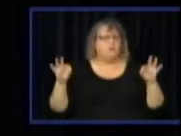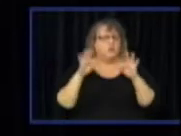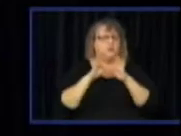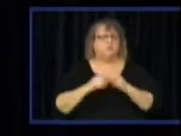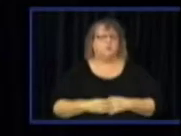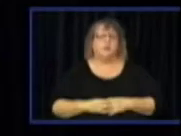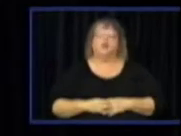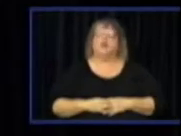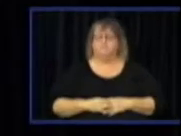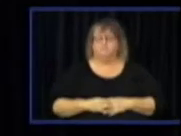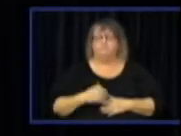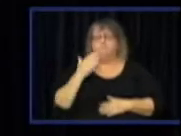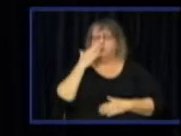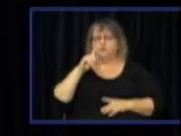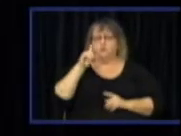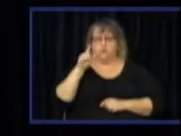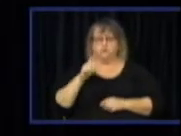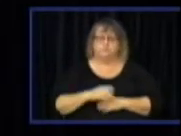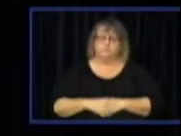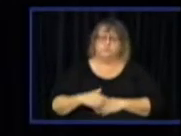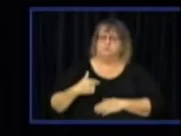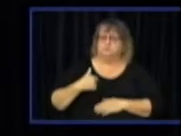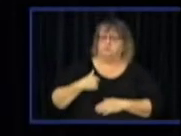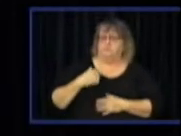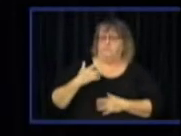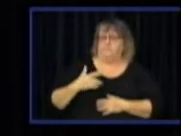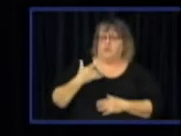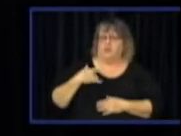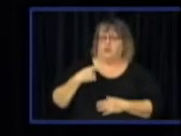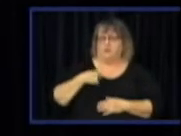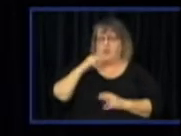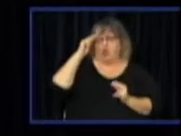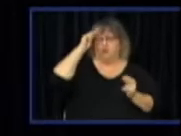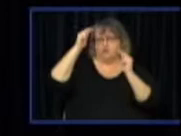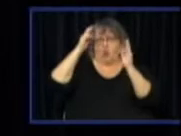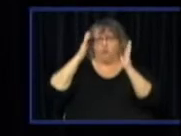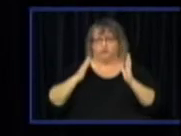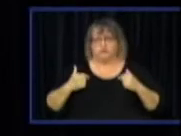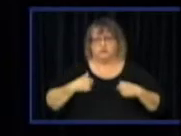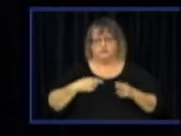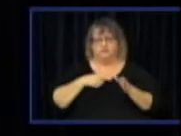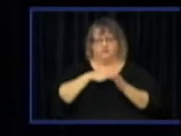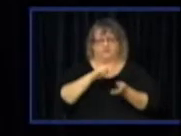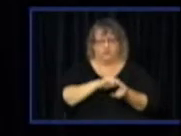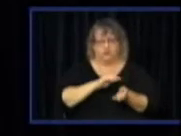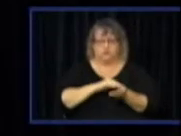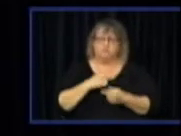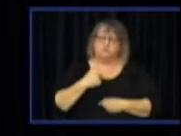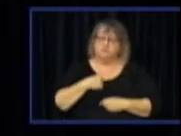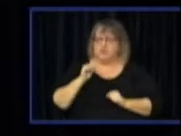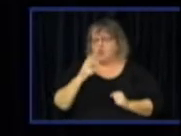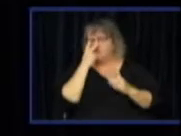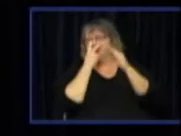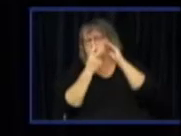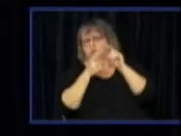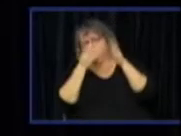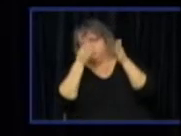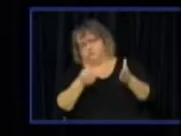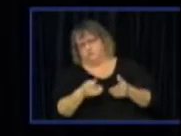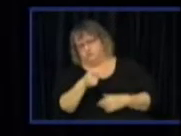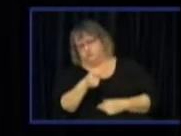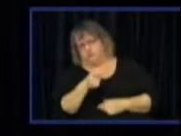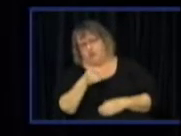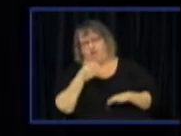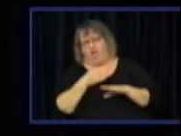That's a great question. And what I can tell you is that as a neurologist, I'm pretty good at predicting what a patient will look